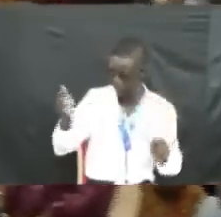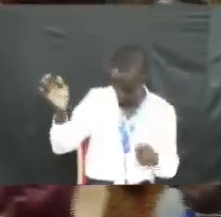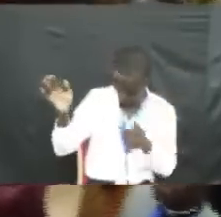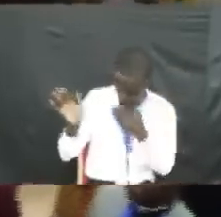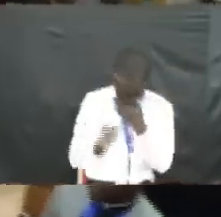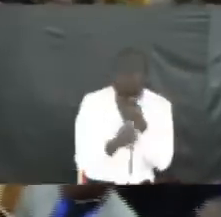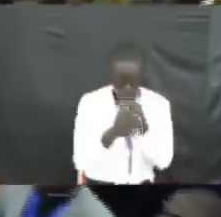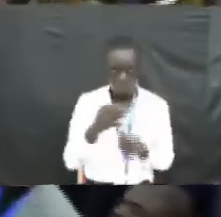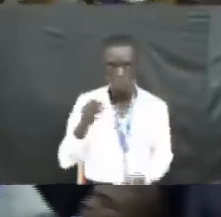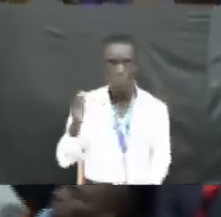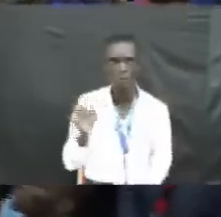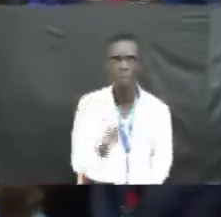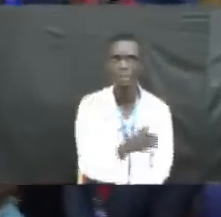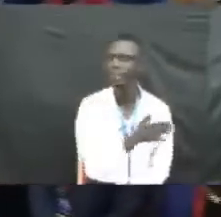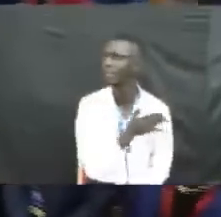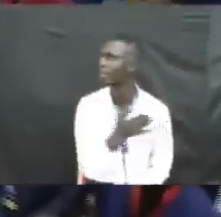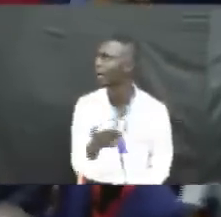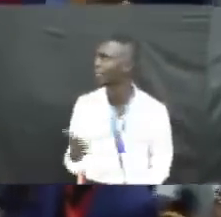Hallelujah.